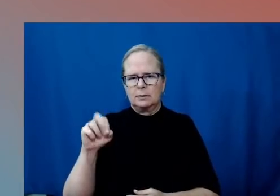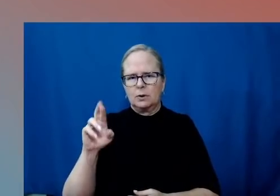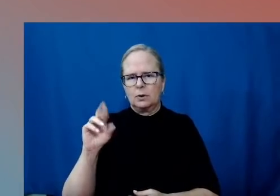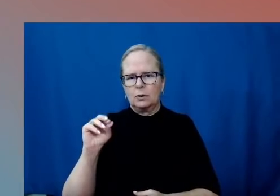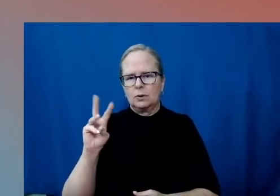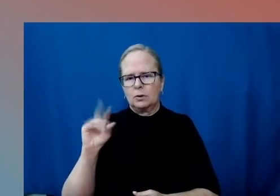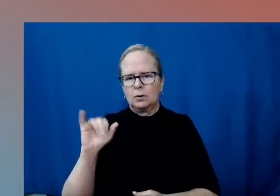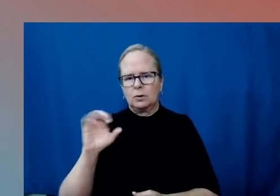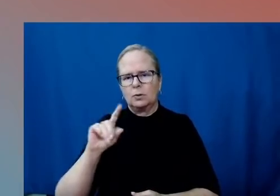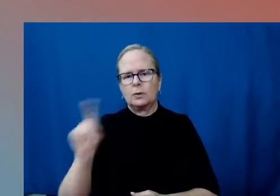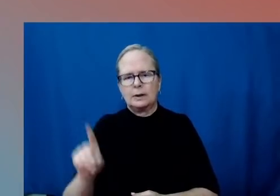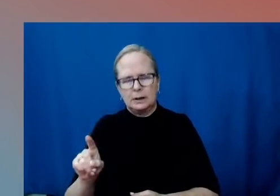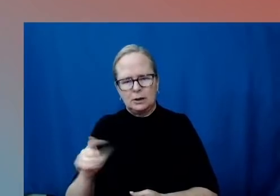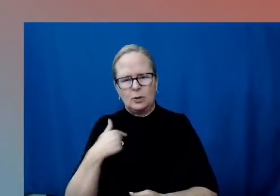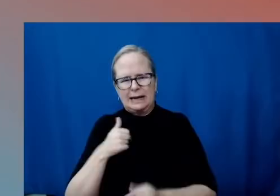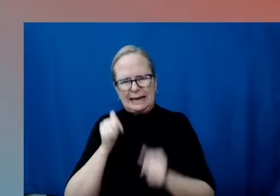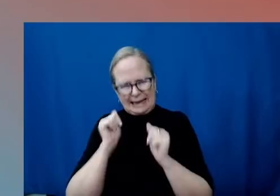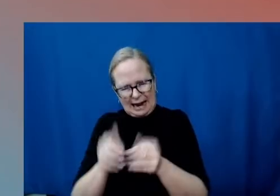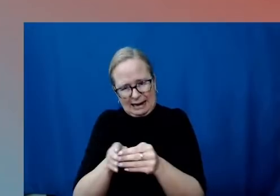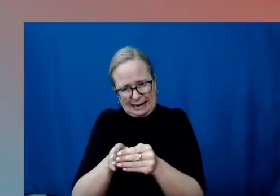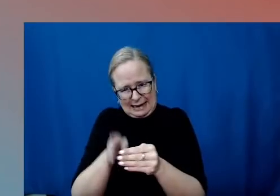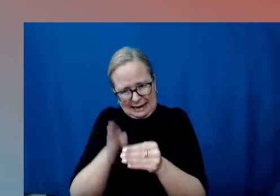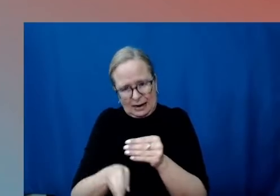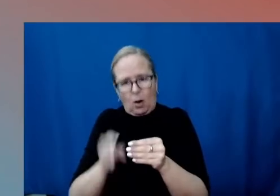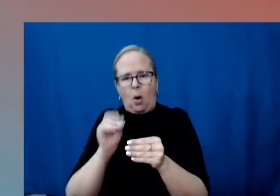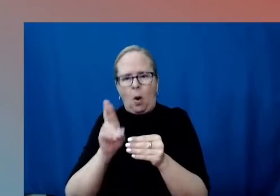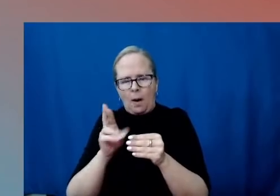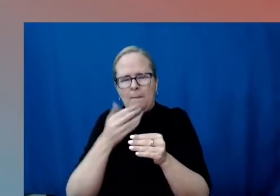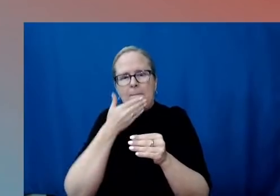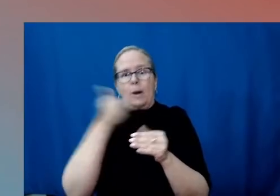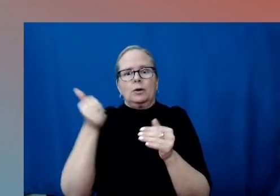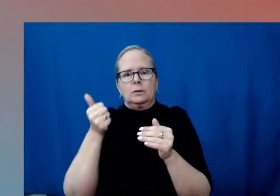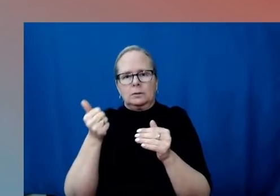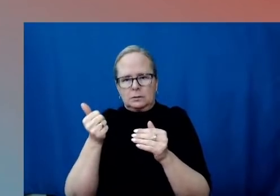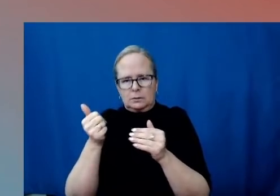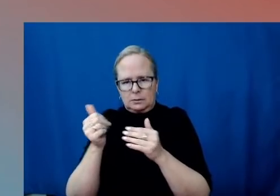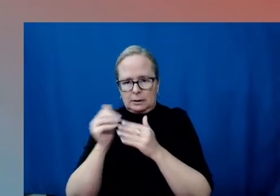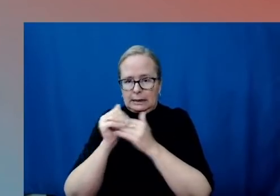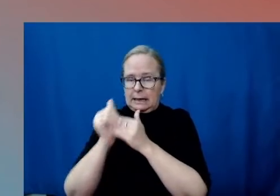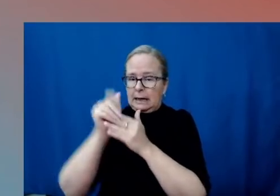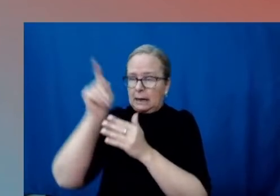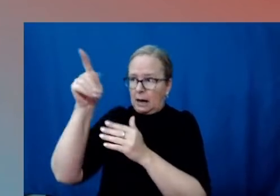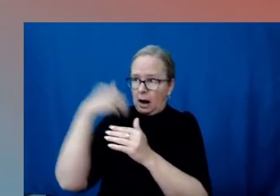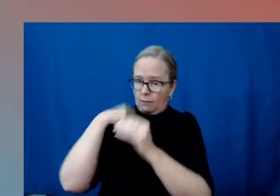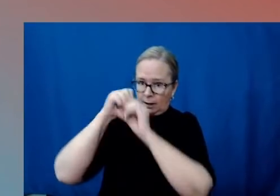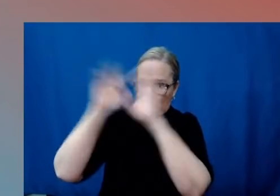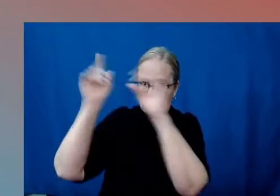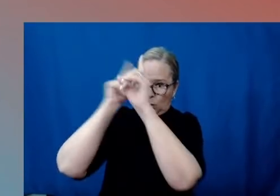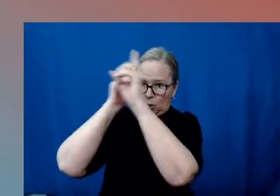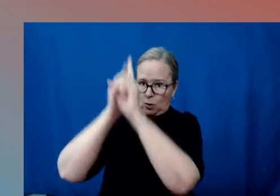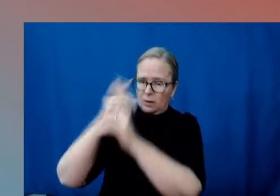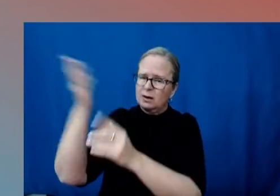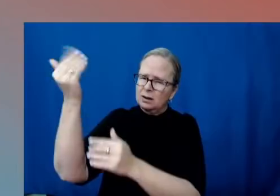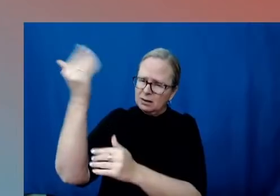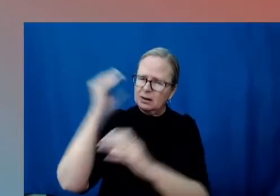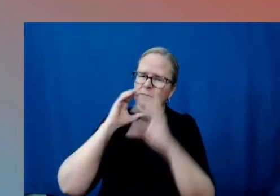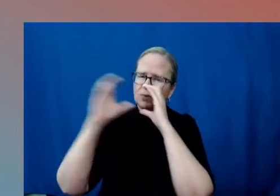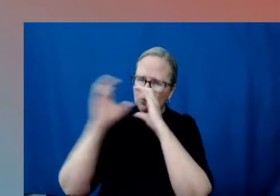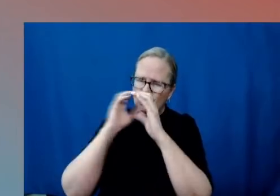just end it or get ourselves into much better place if the leaders had a clear goal,